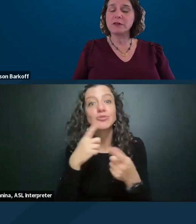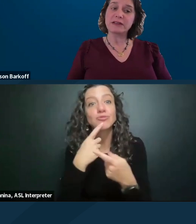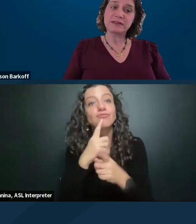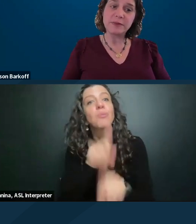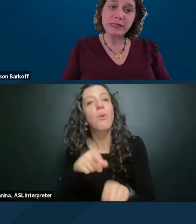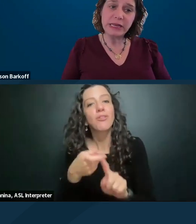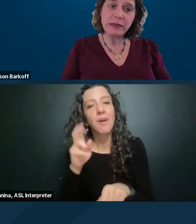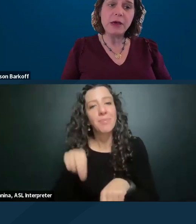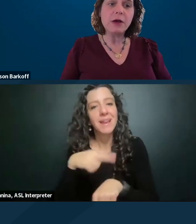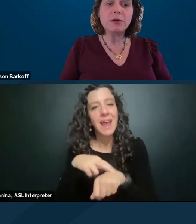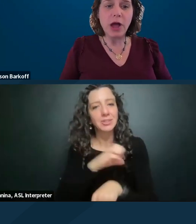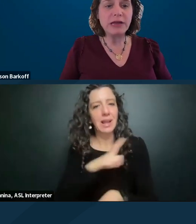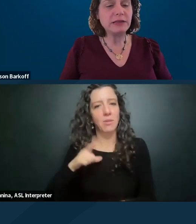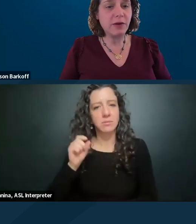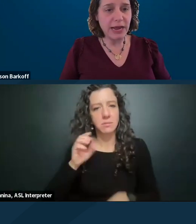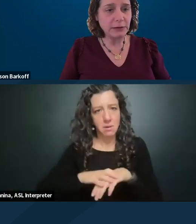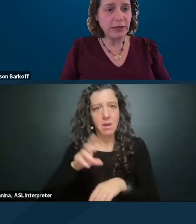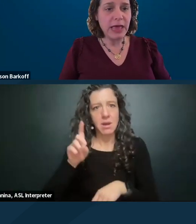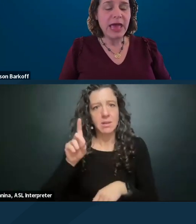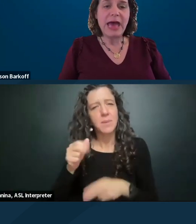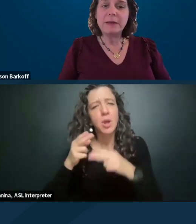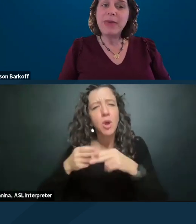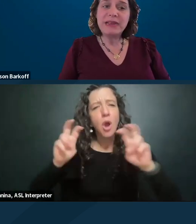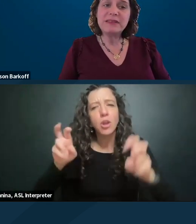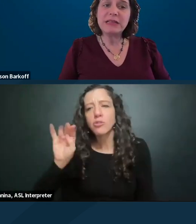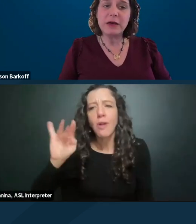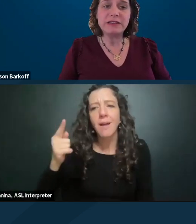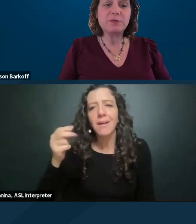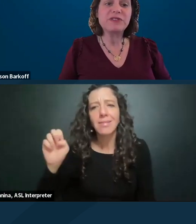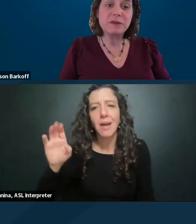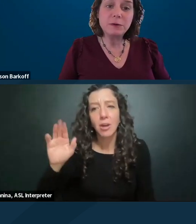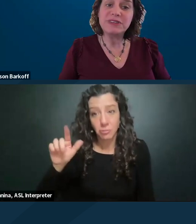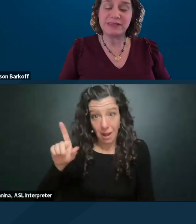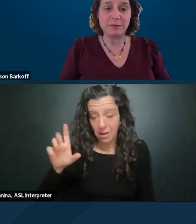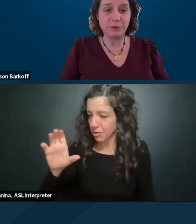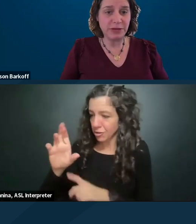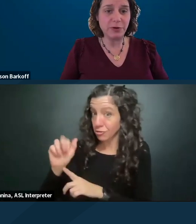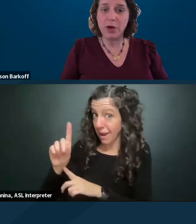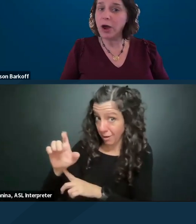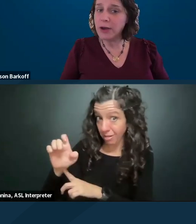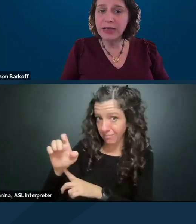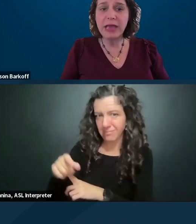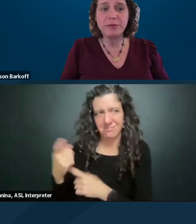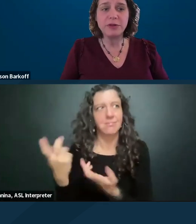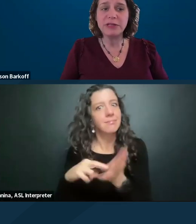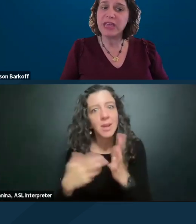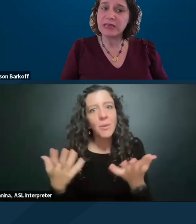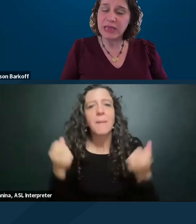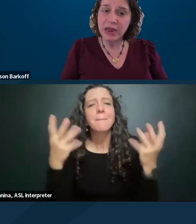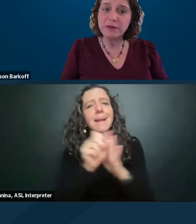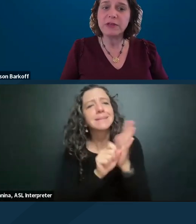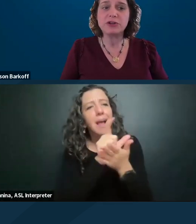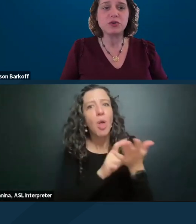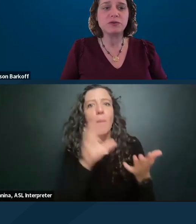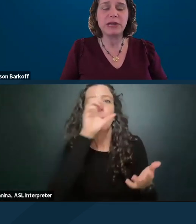National Council on Disability called Rocking the Cradle. And many state laws presume disabled people are not capable of